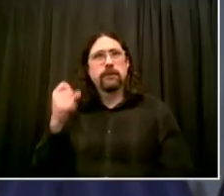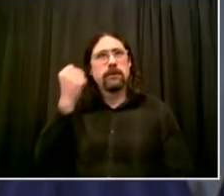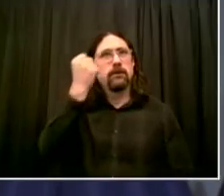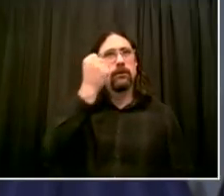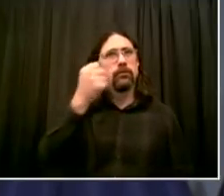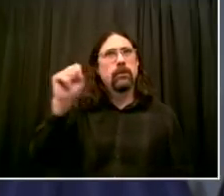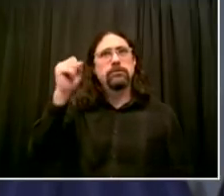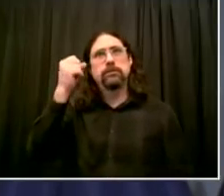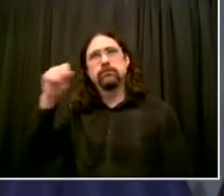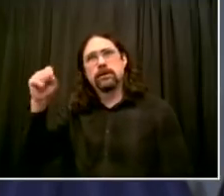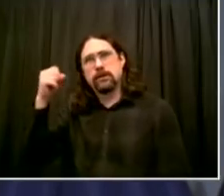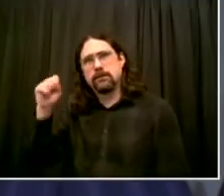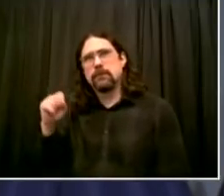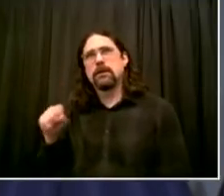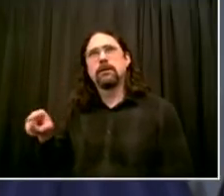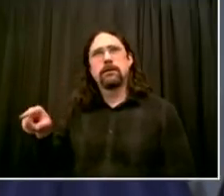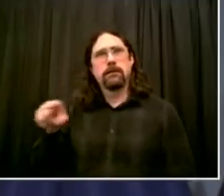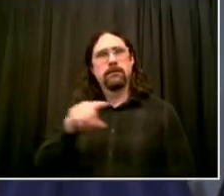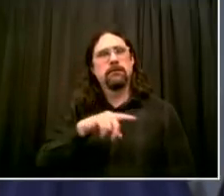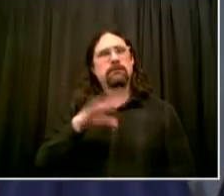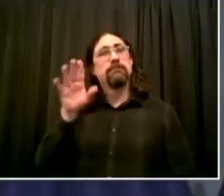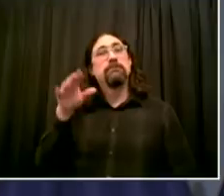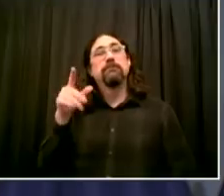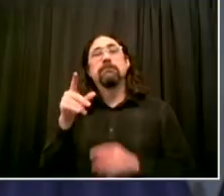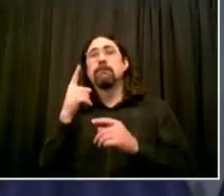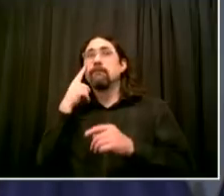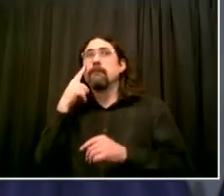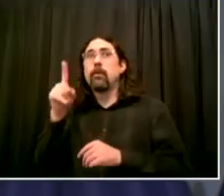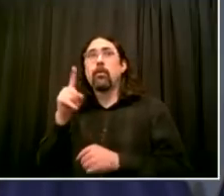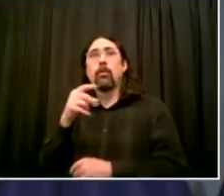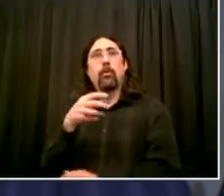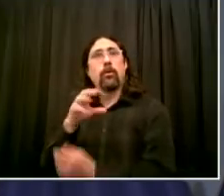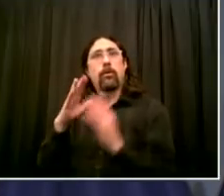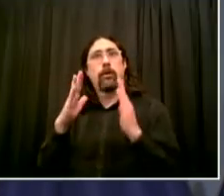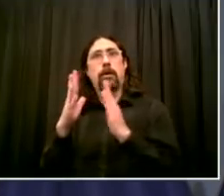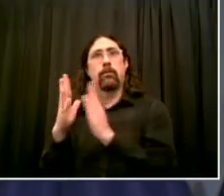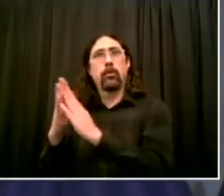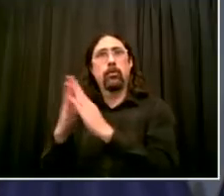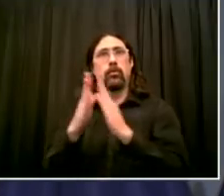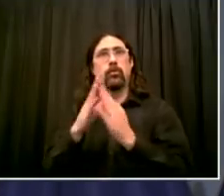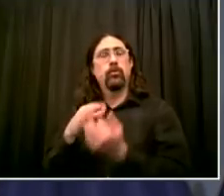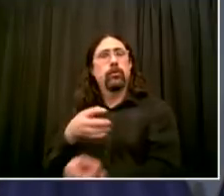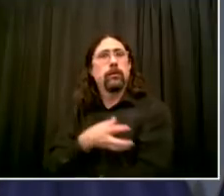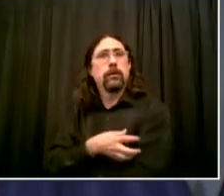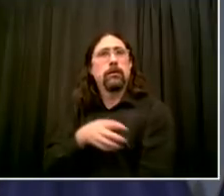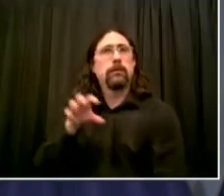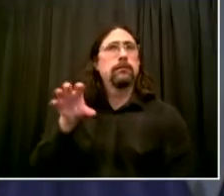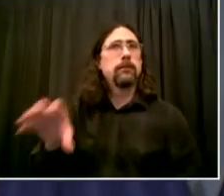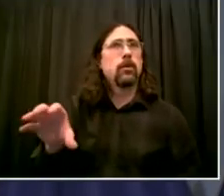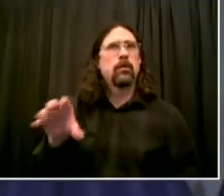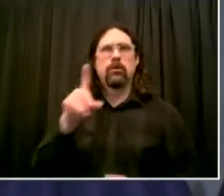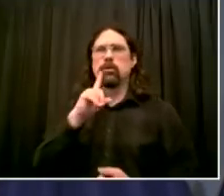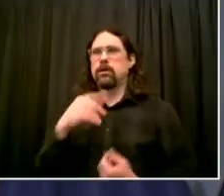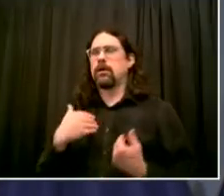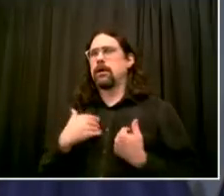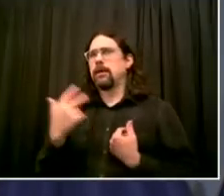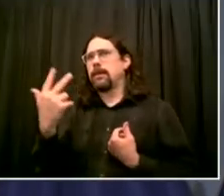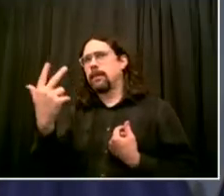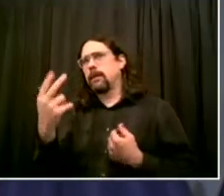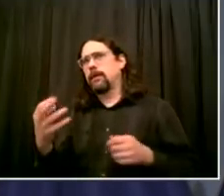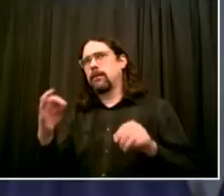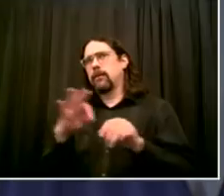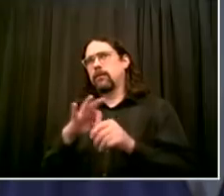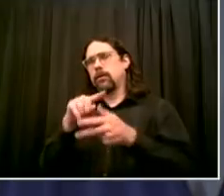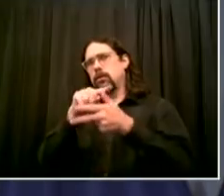talk to us leaders in the crisis management system and the Cure Violence Initiative, we are those people that, again, are in tune